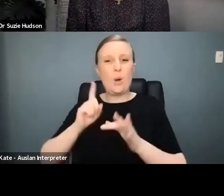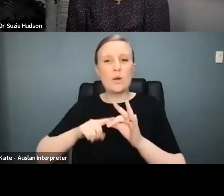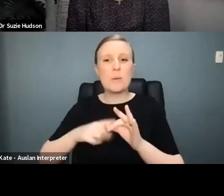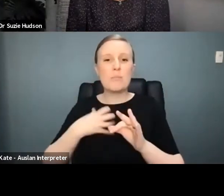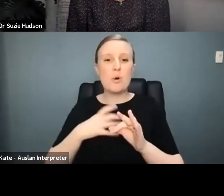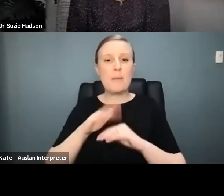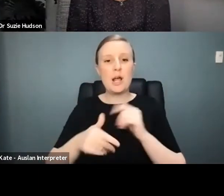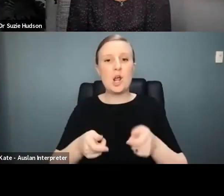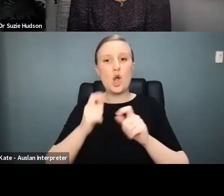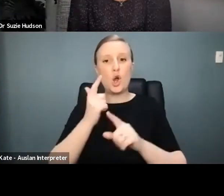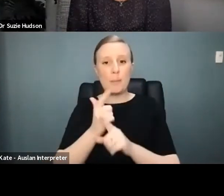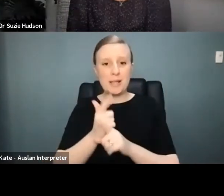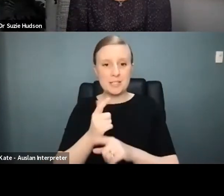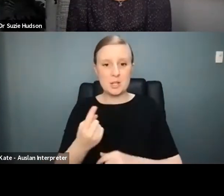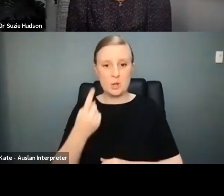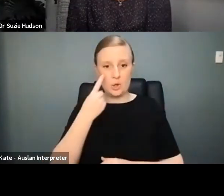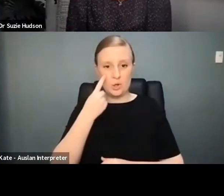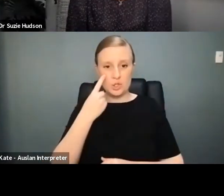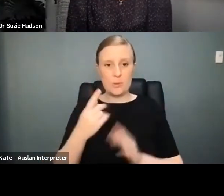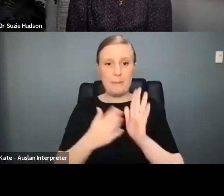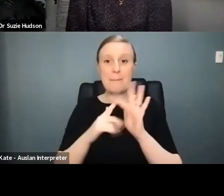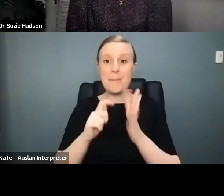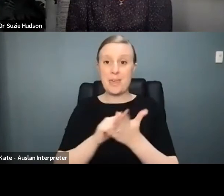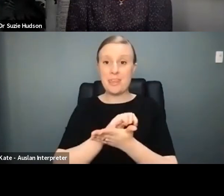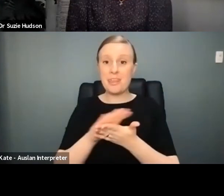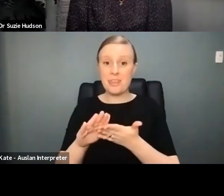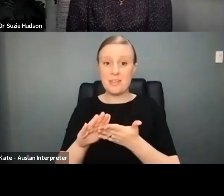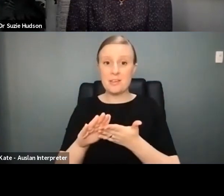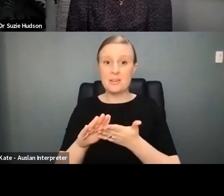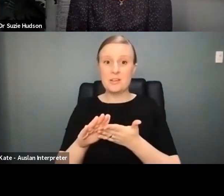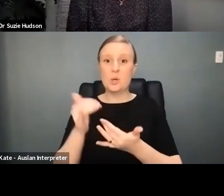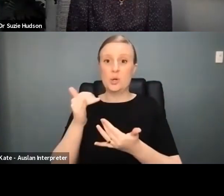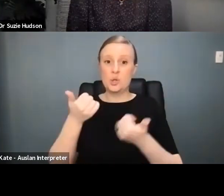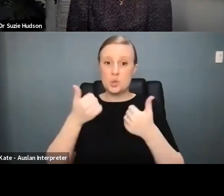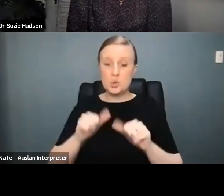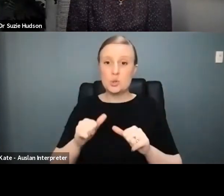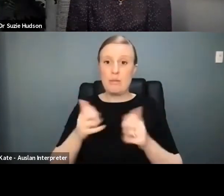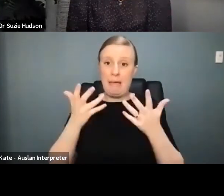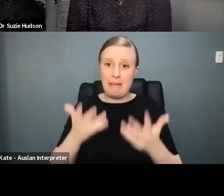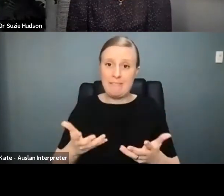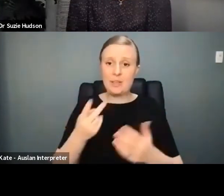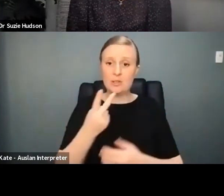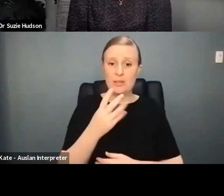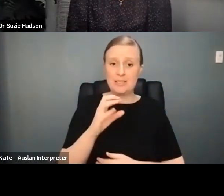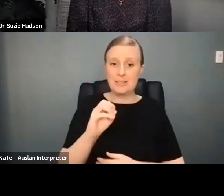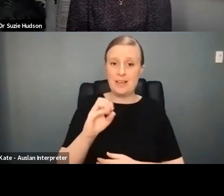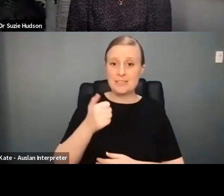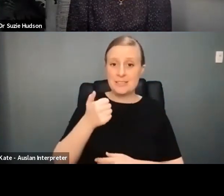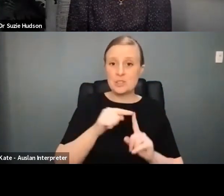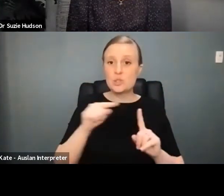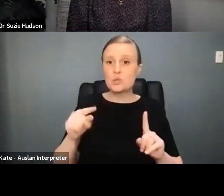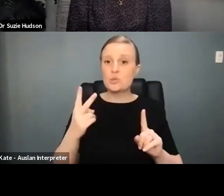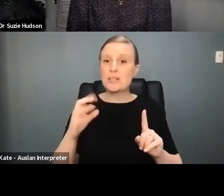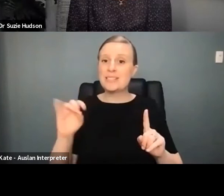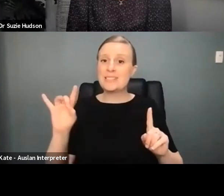in methamphetamine use, more severe use in 2006 to 2010, and the associated impact on